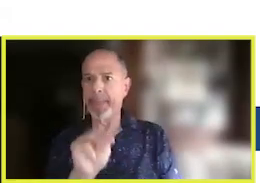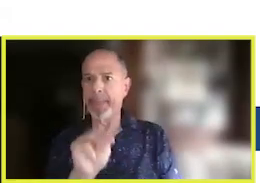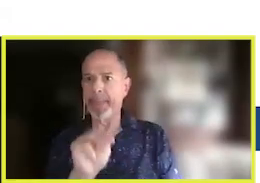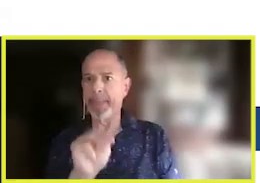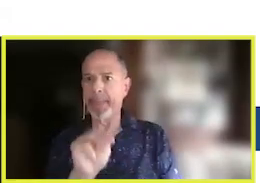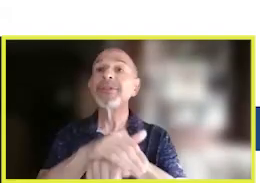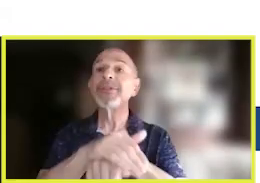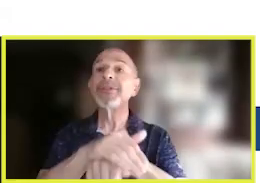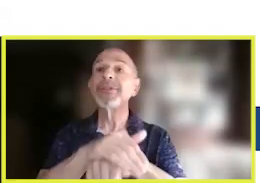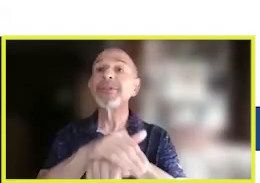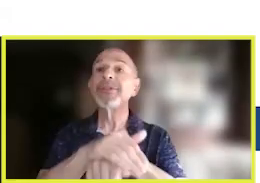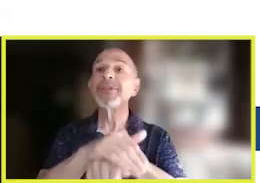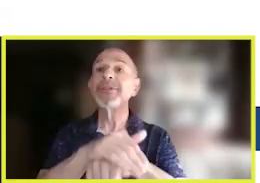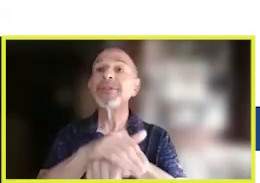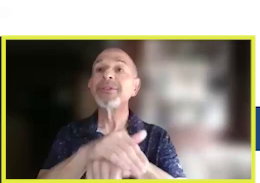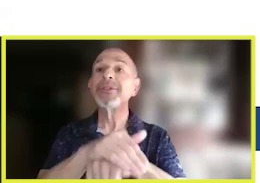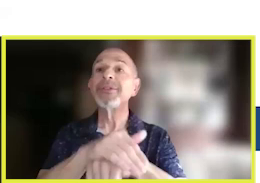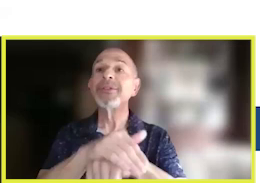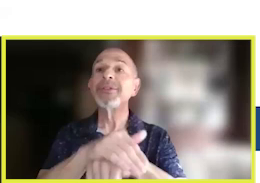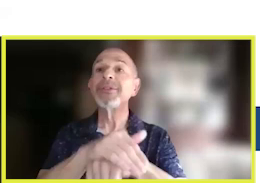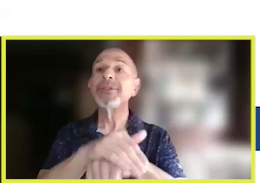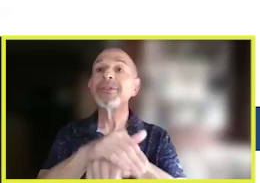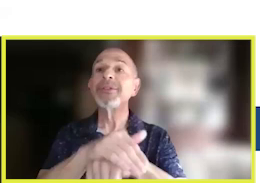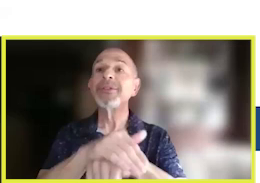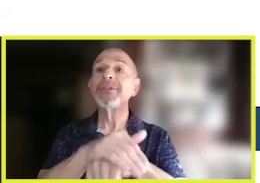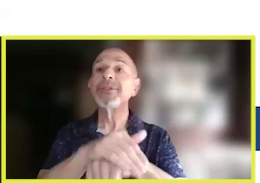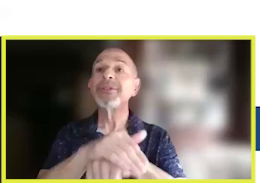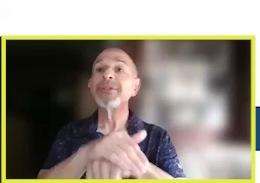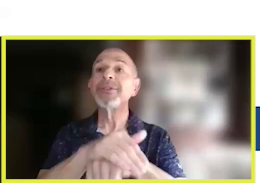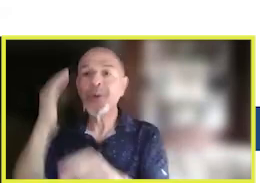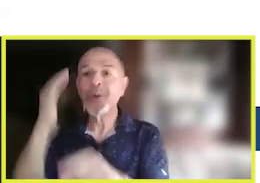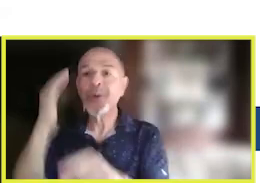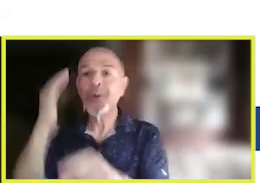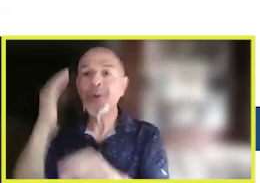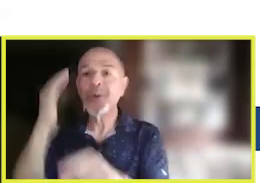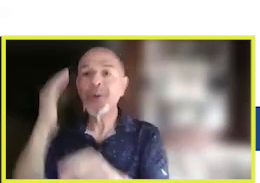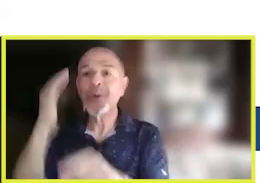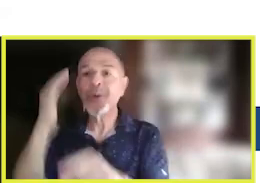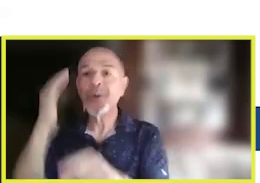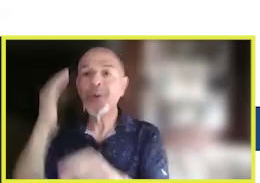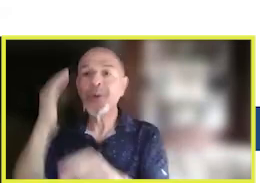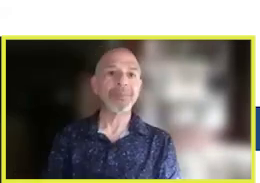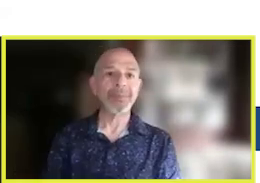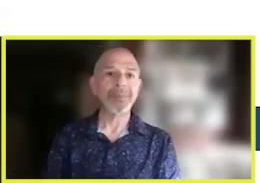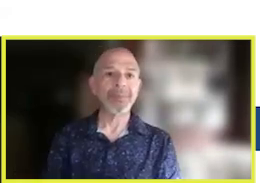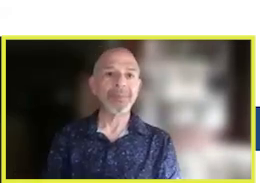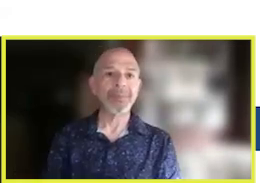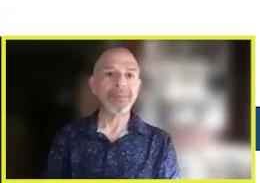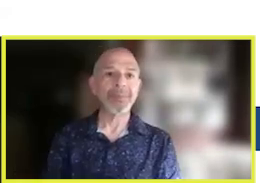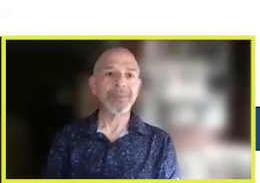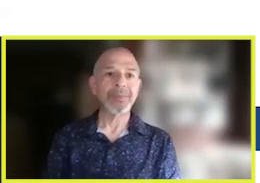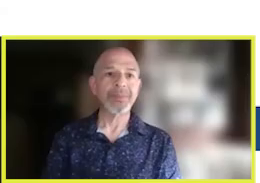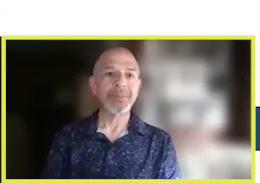Kim Einlath, and I am the chair of the Rhode Island Statewide Workforce Initiative Coordinating Council.